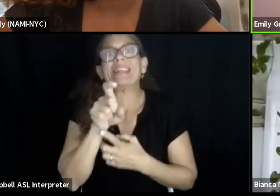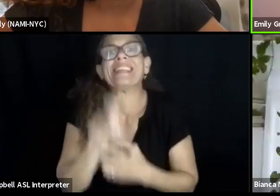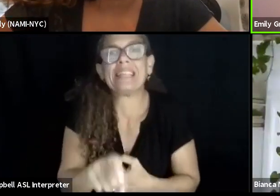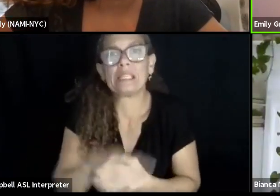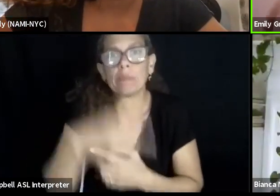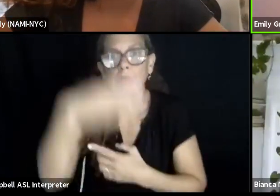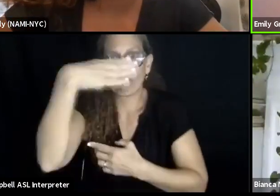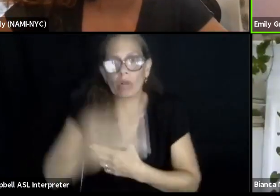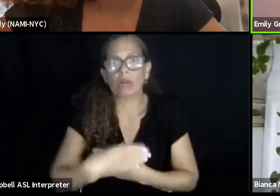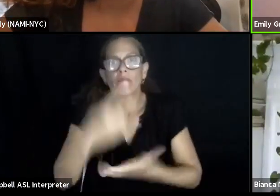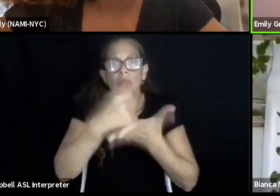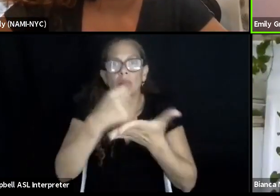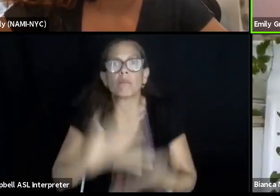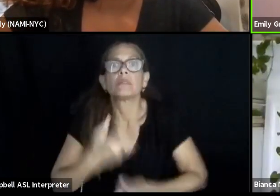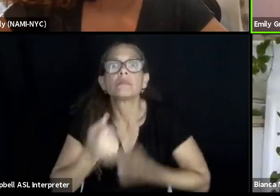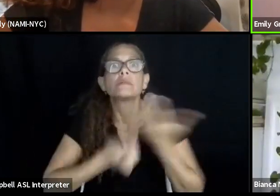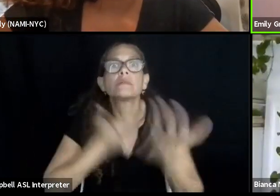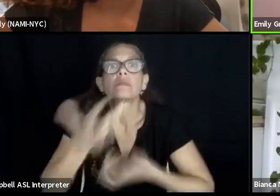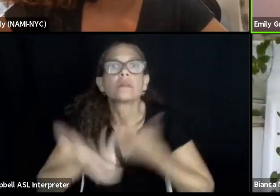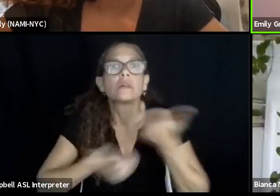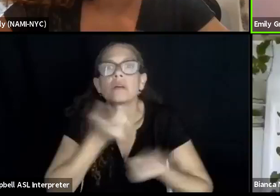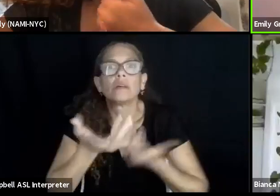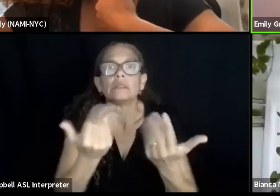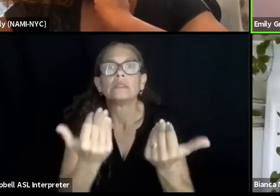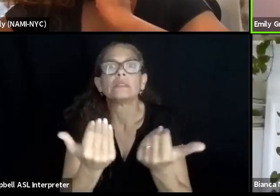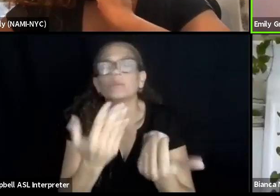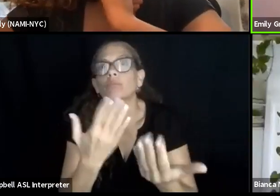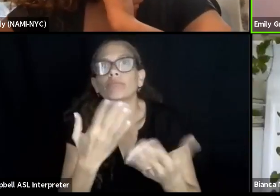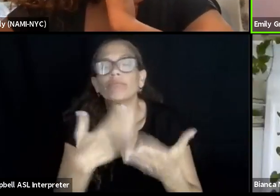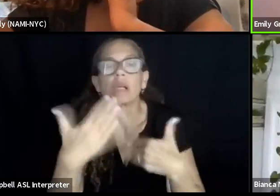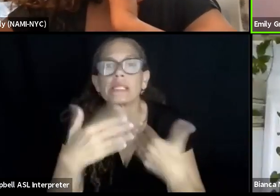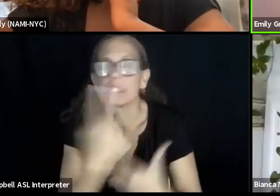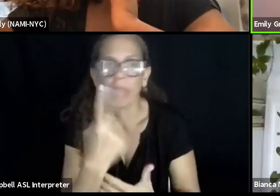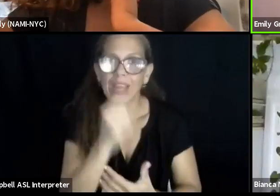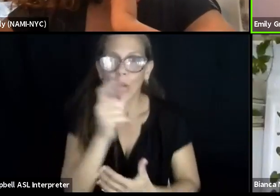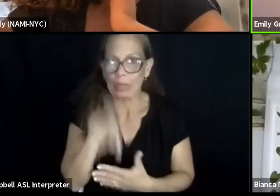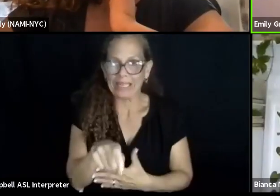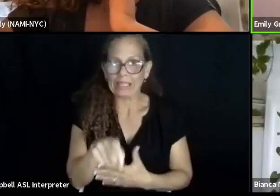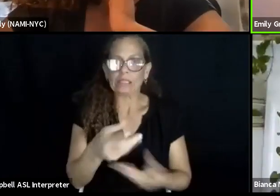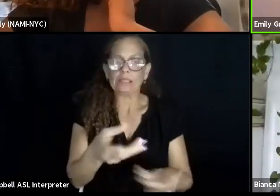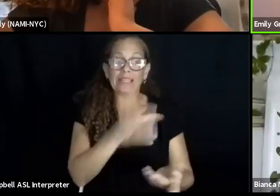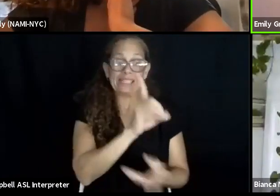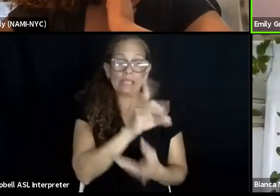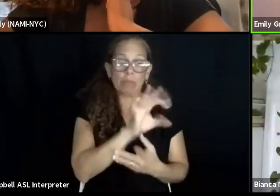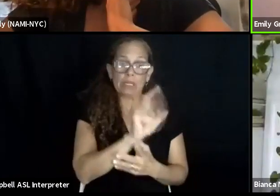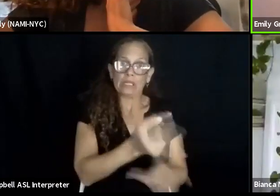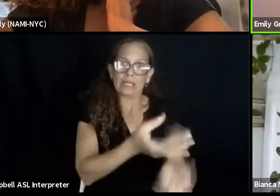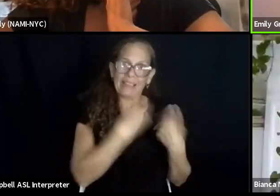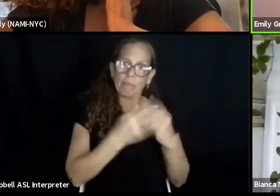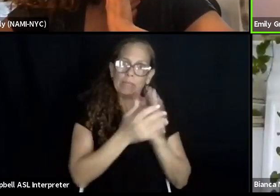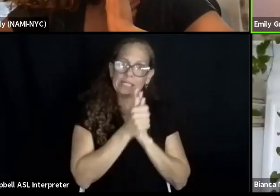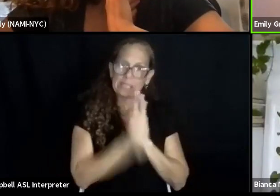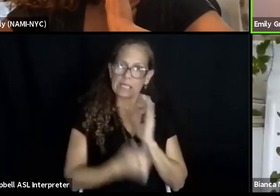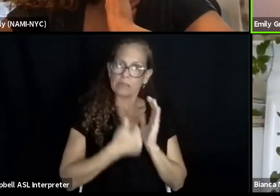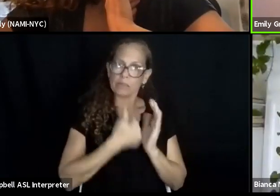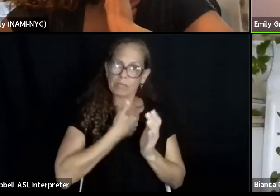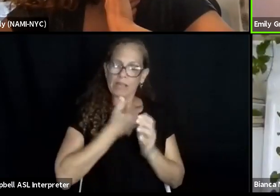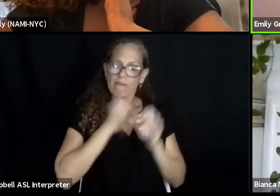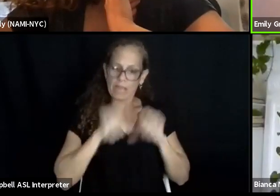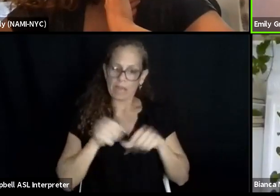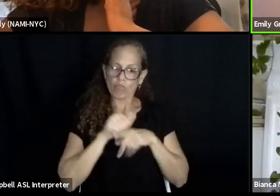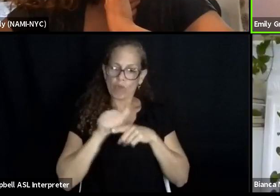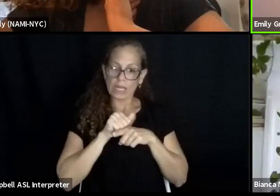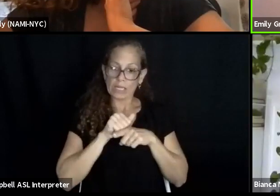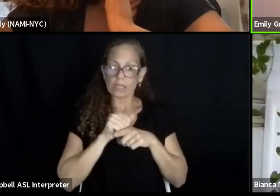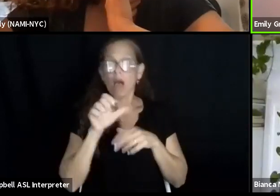my therapist to process something. I will say that for folks with a lot of trauma history, there